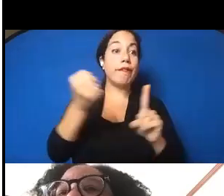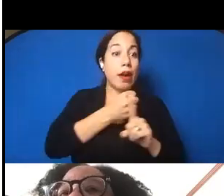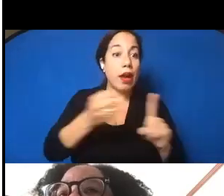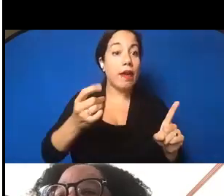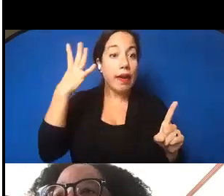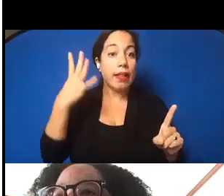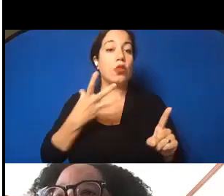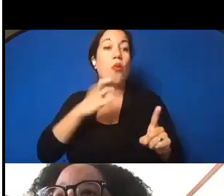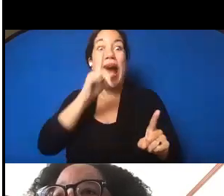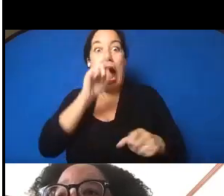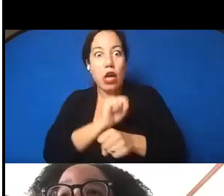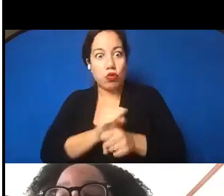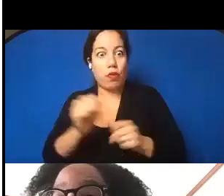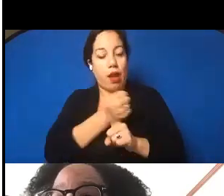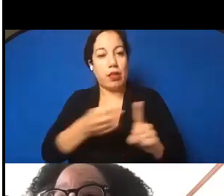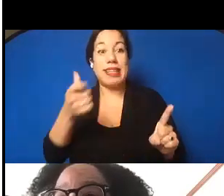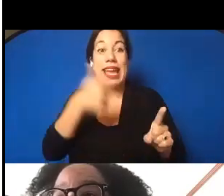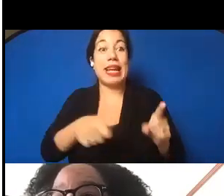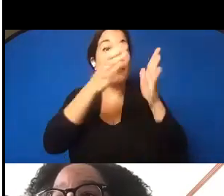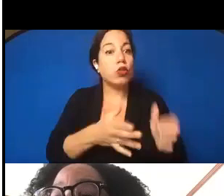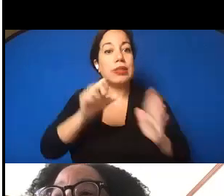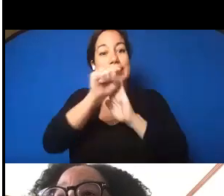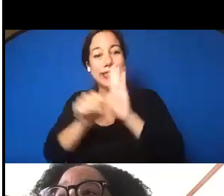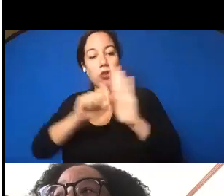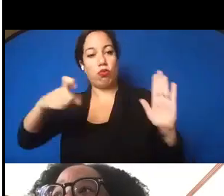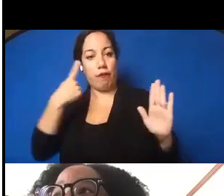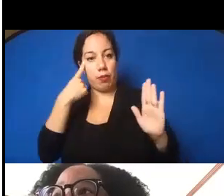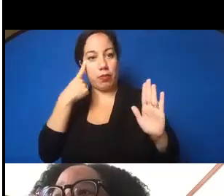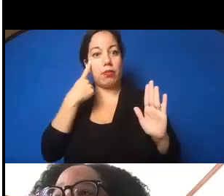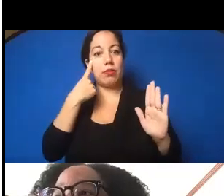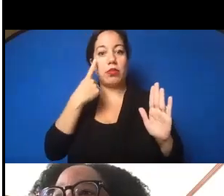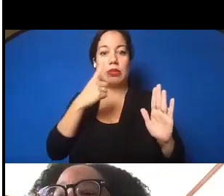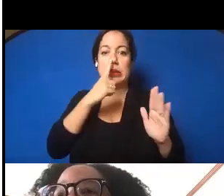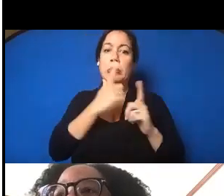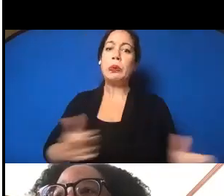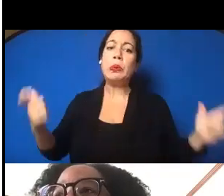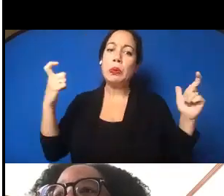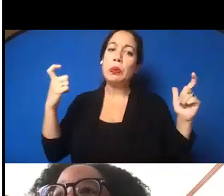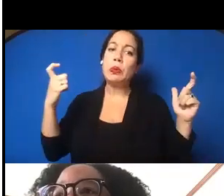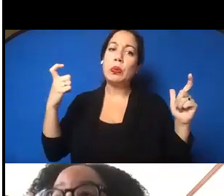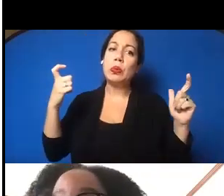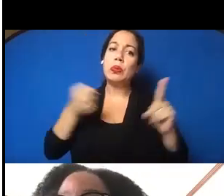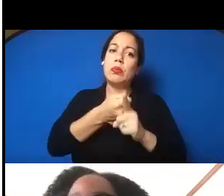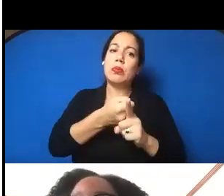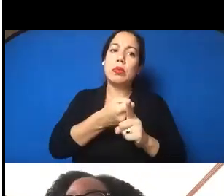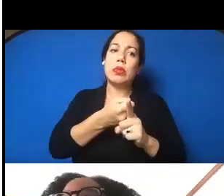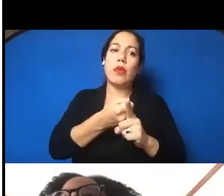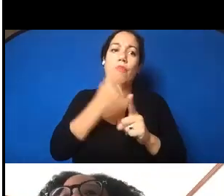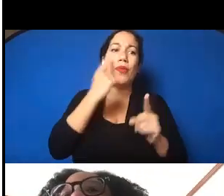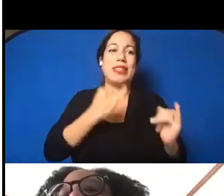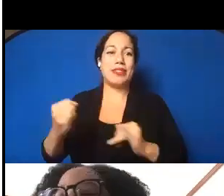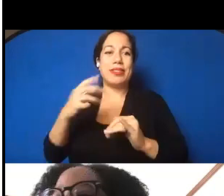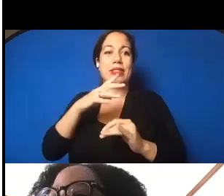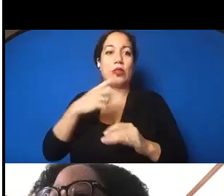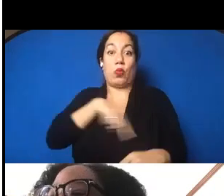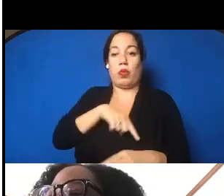violence from any individual or any state or any government. And this has huge implications, not only for individuals, as we previously